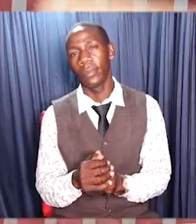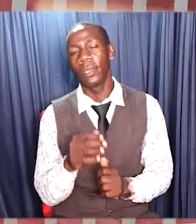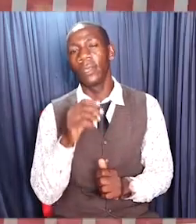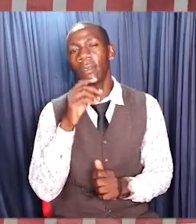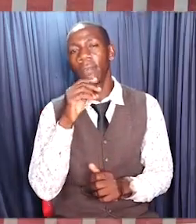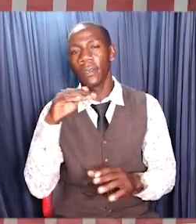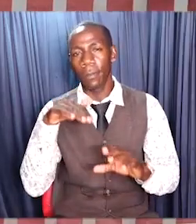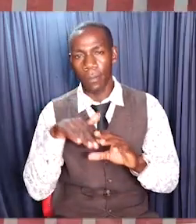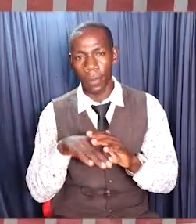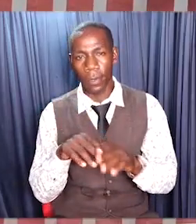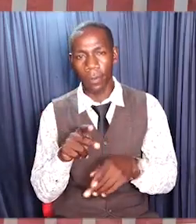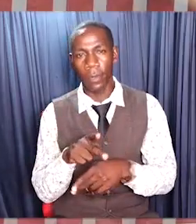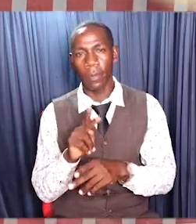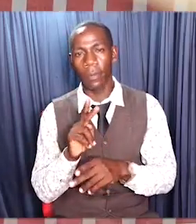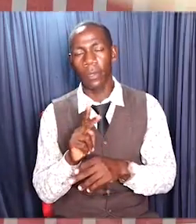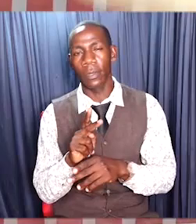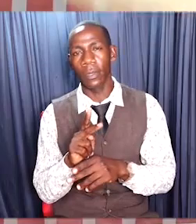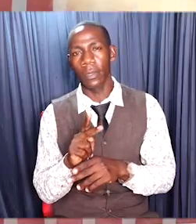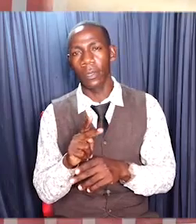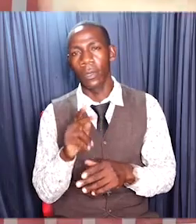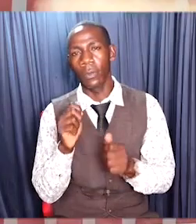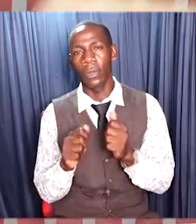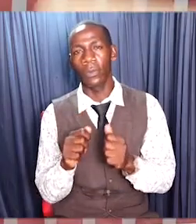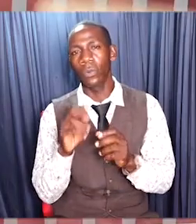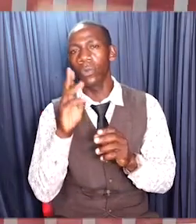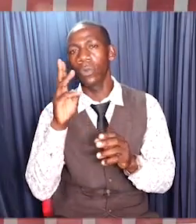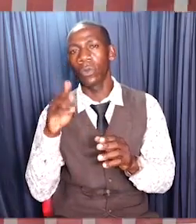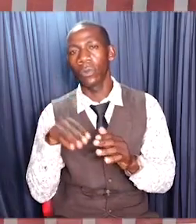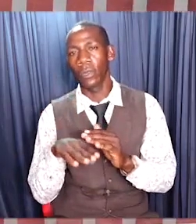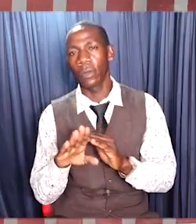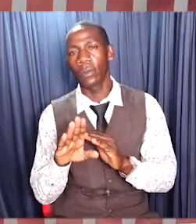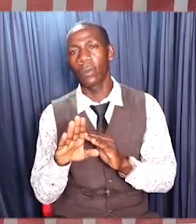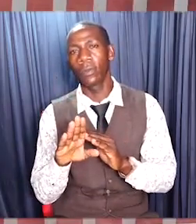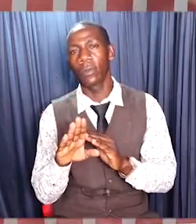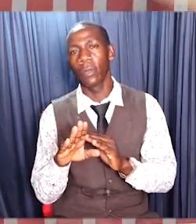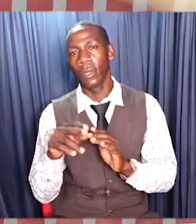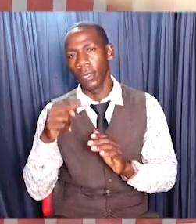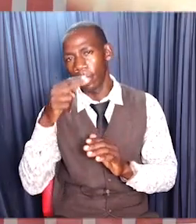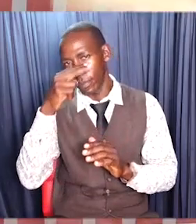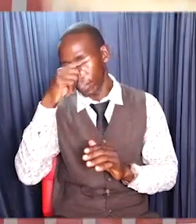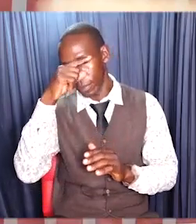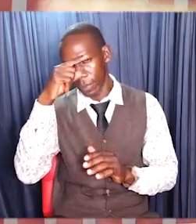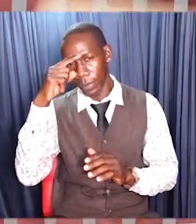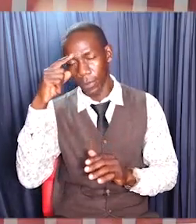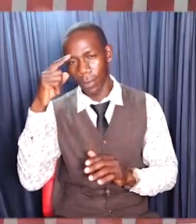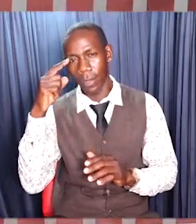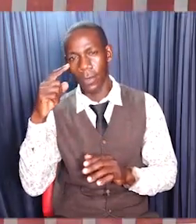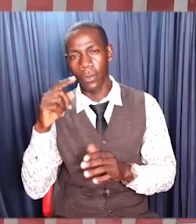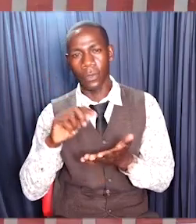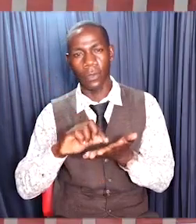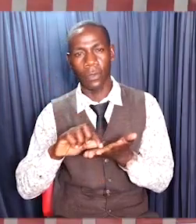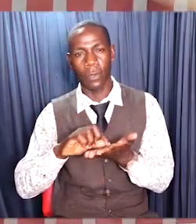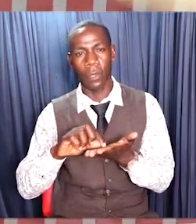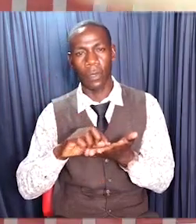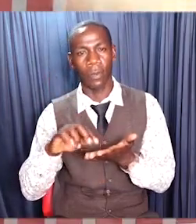Baba anaingia deni. Your father is indebted. Ambalo hangi ingia deni. That he couldn't have got into. Kwa sababu wataka upeleke airtime kwa boyfriend.